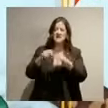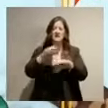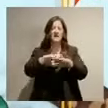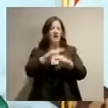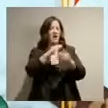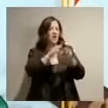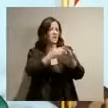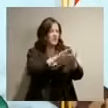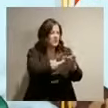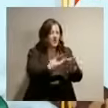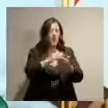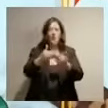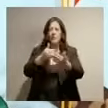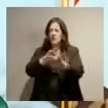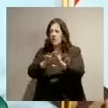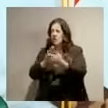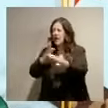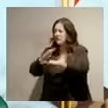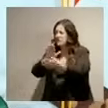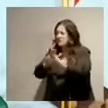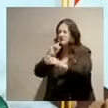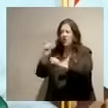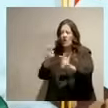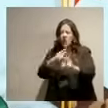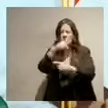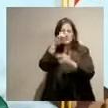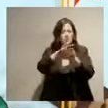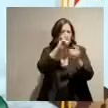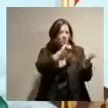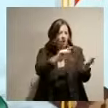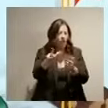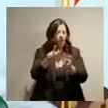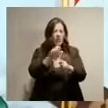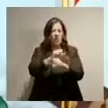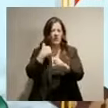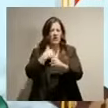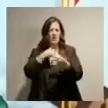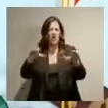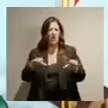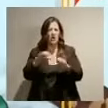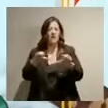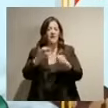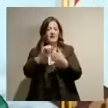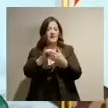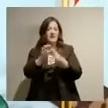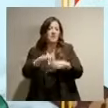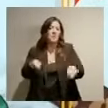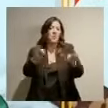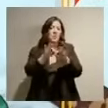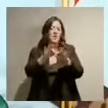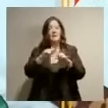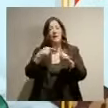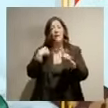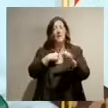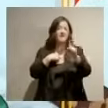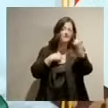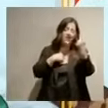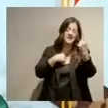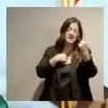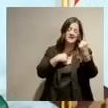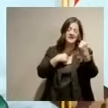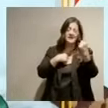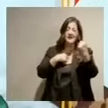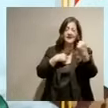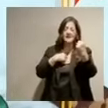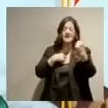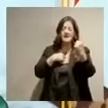preschool, on after school for all, summer school for all, the work we're doing. That's, again, nation leading in the education space.